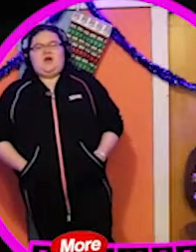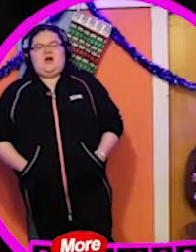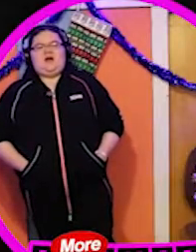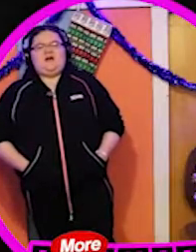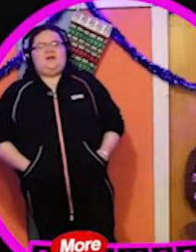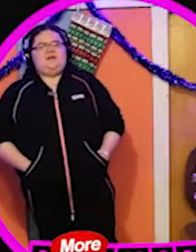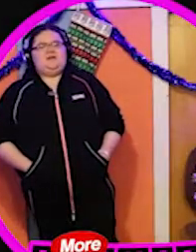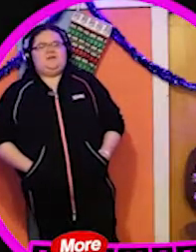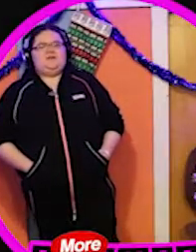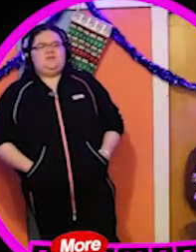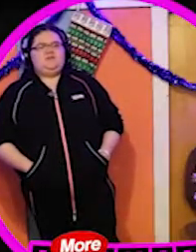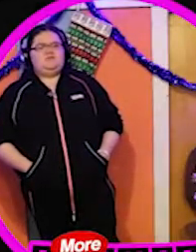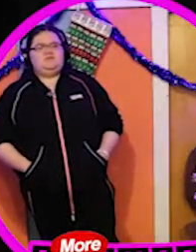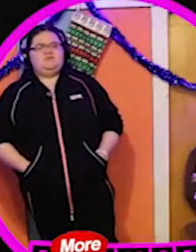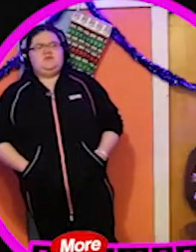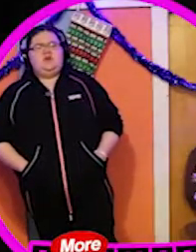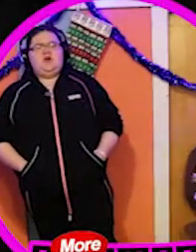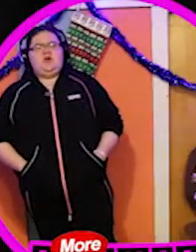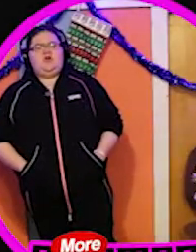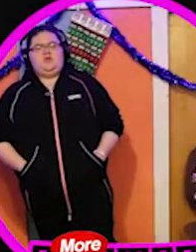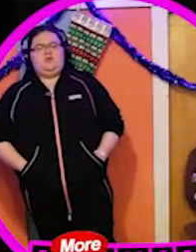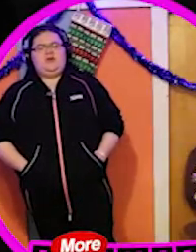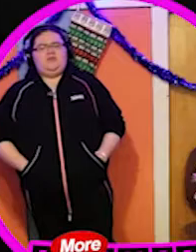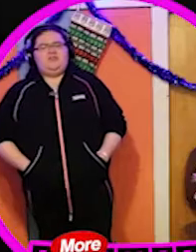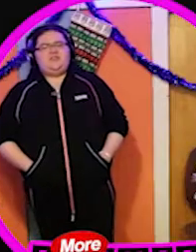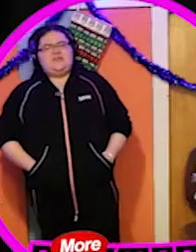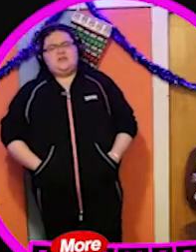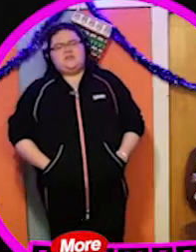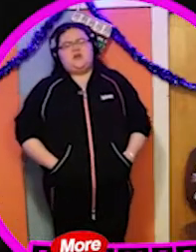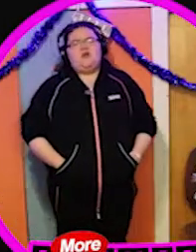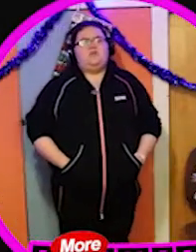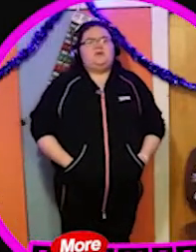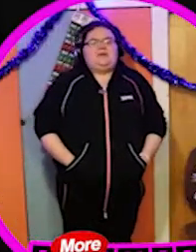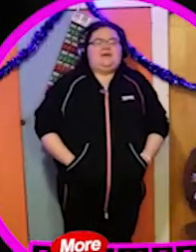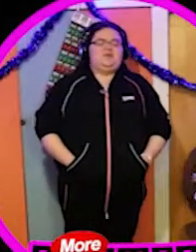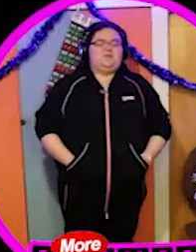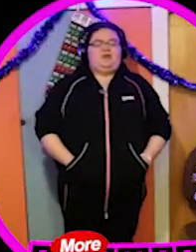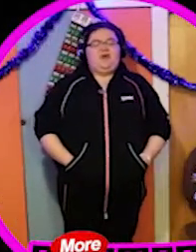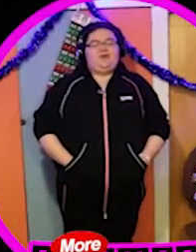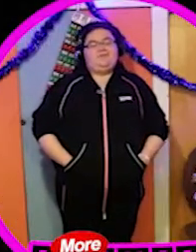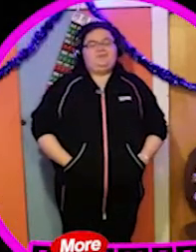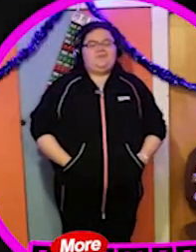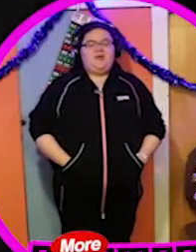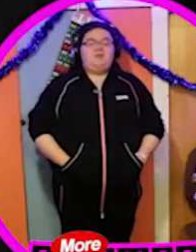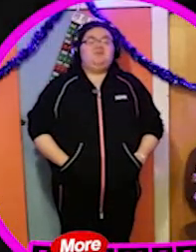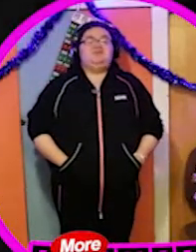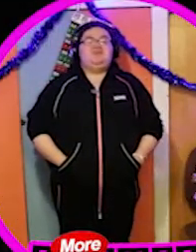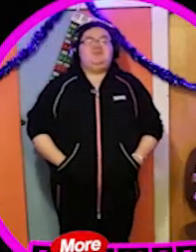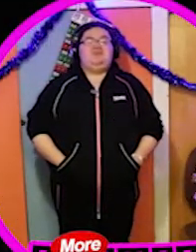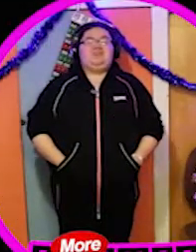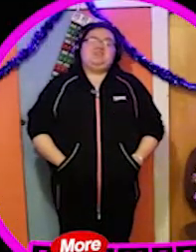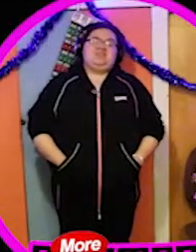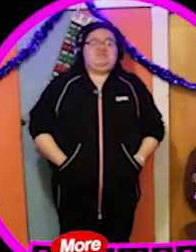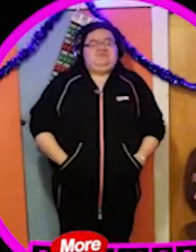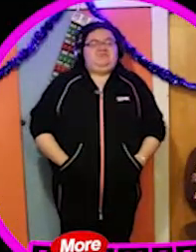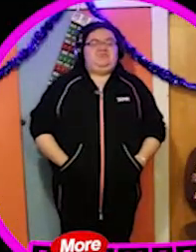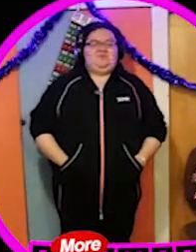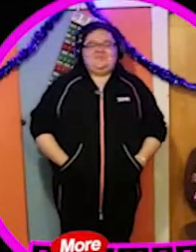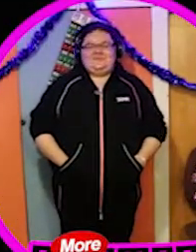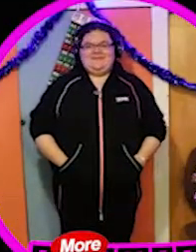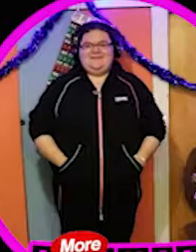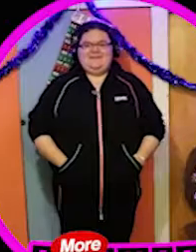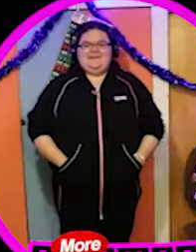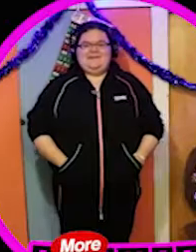or what? I don't think it's a one bang. No, okay, I don't think so, but I could be wrong. Maybe Deflect, I'll deflect. Been wrong before, so.